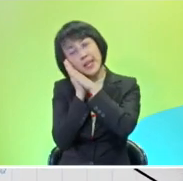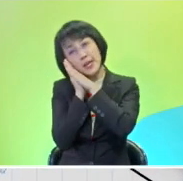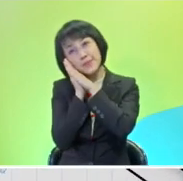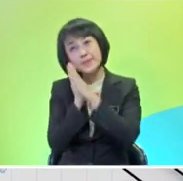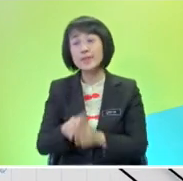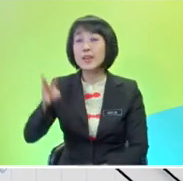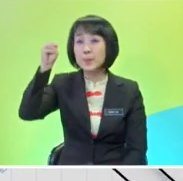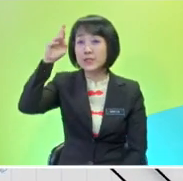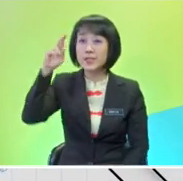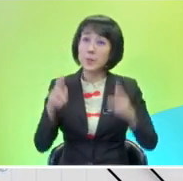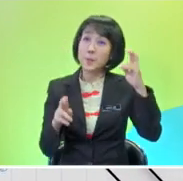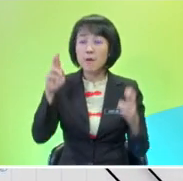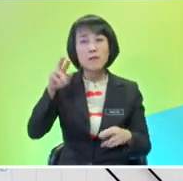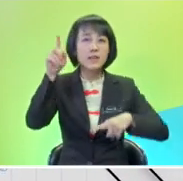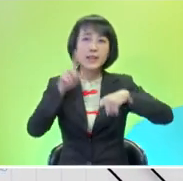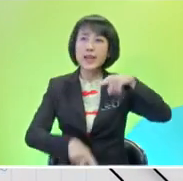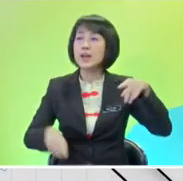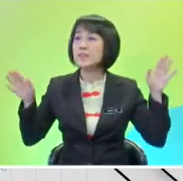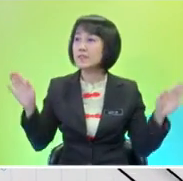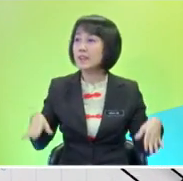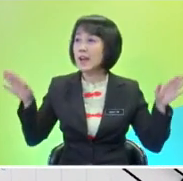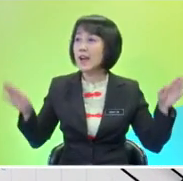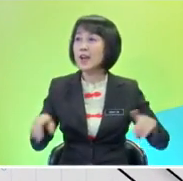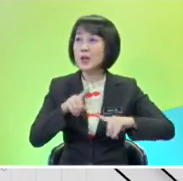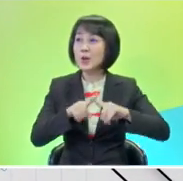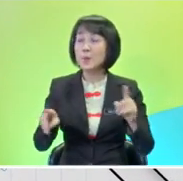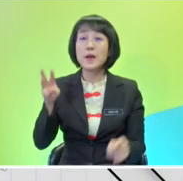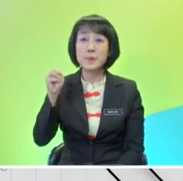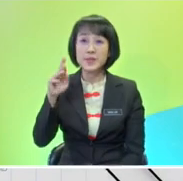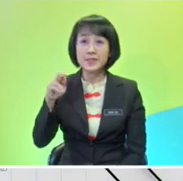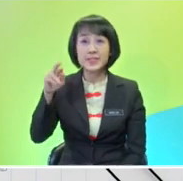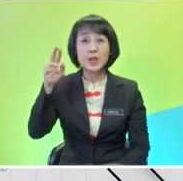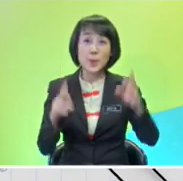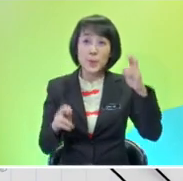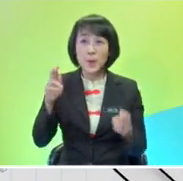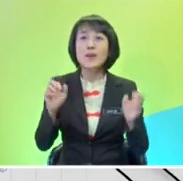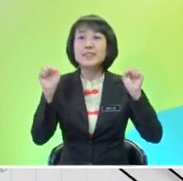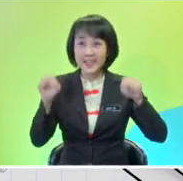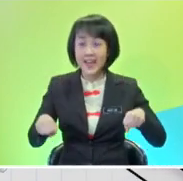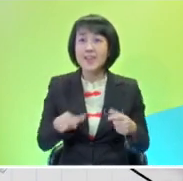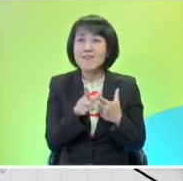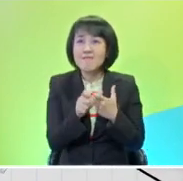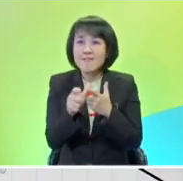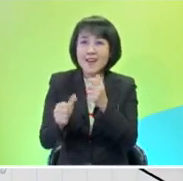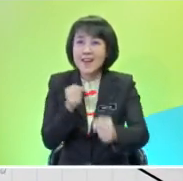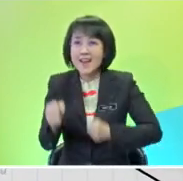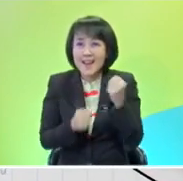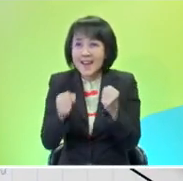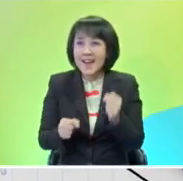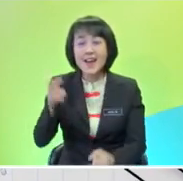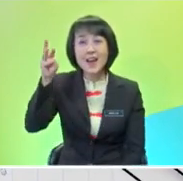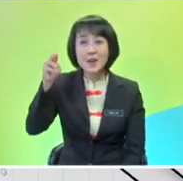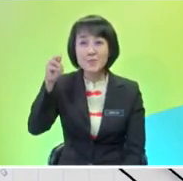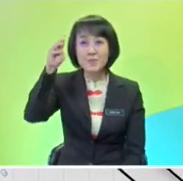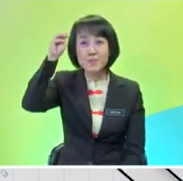can't fly, but Mr. Bot can run. Mr. Bot can dance. He